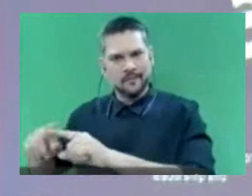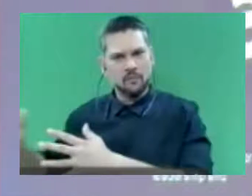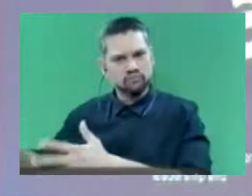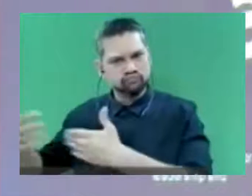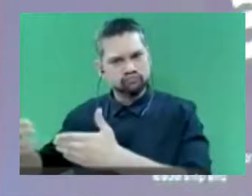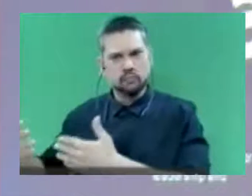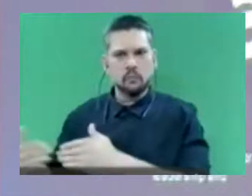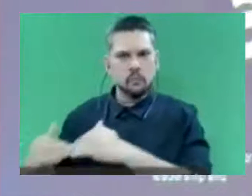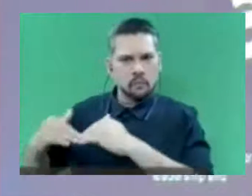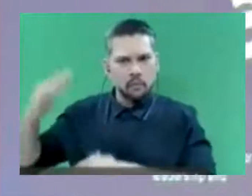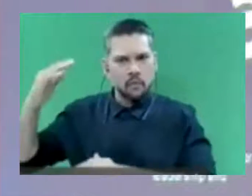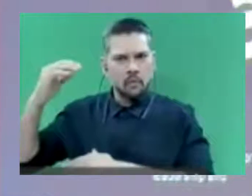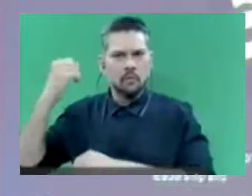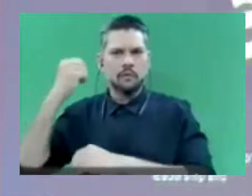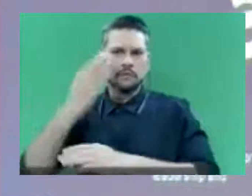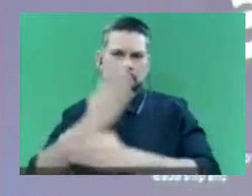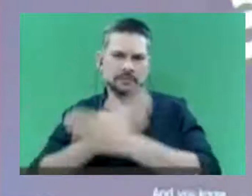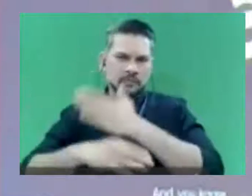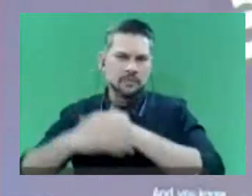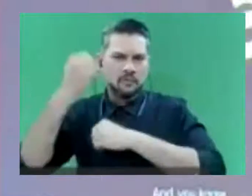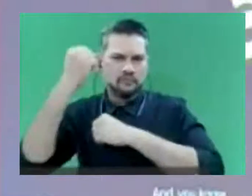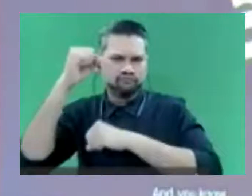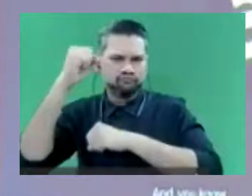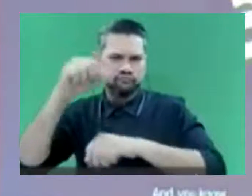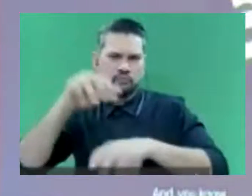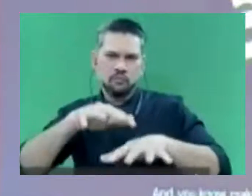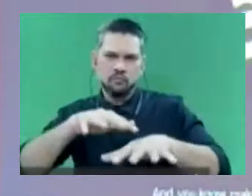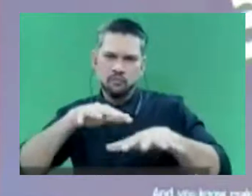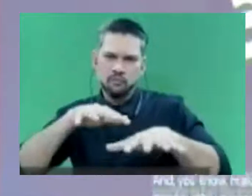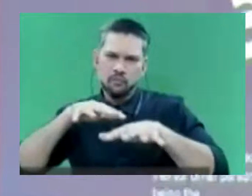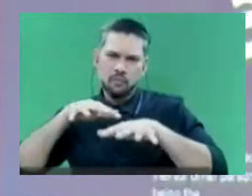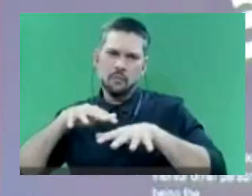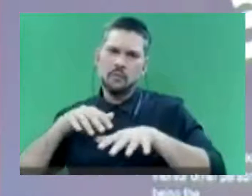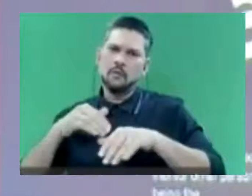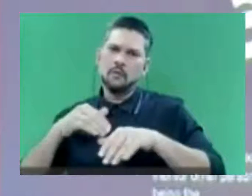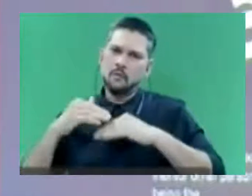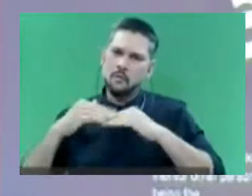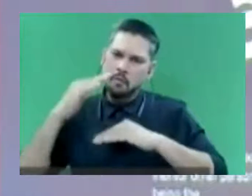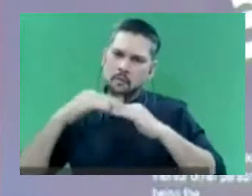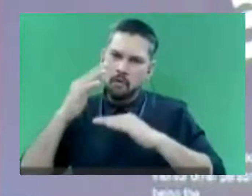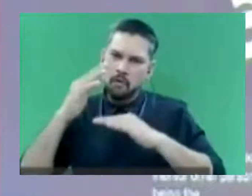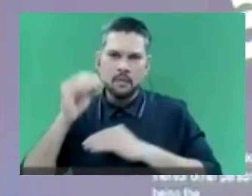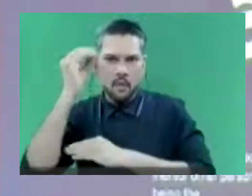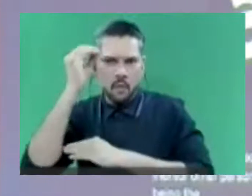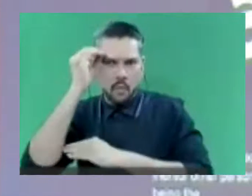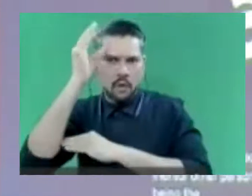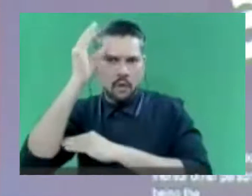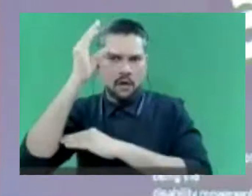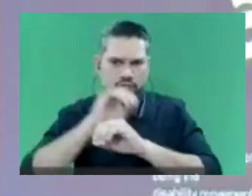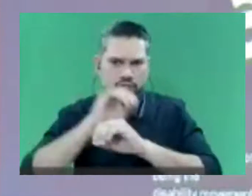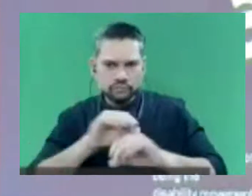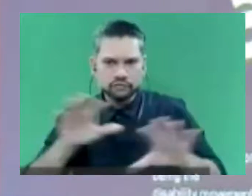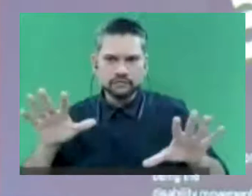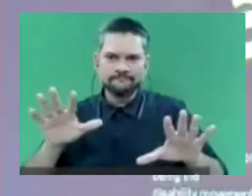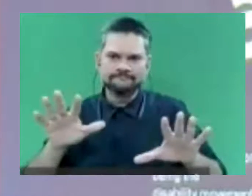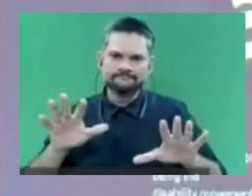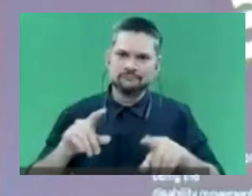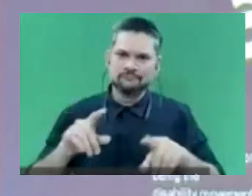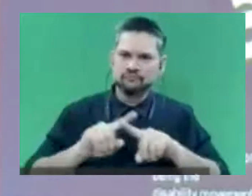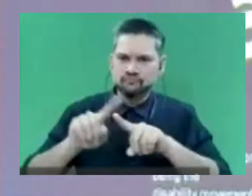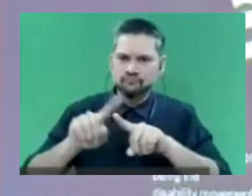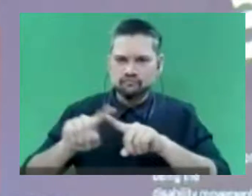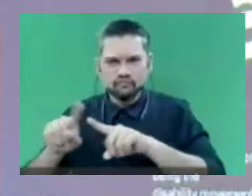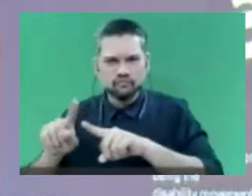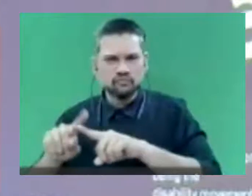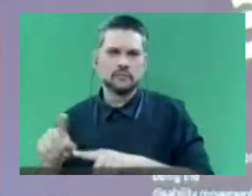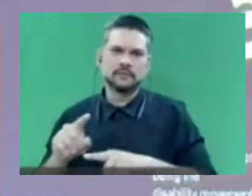movement, and make awareness, sensitize, starting from the policy making level to